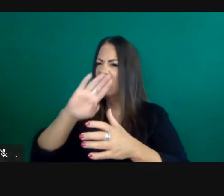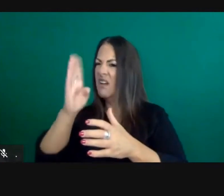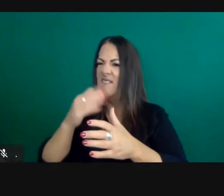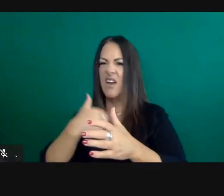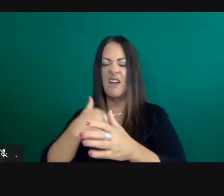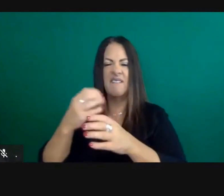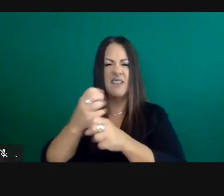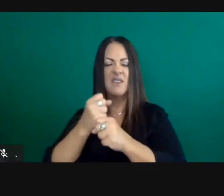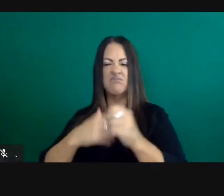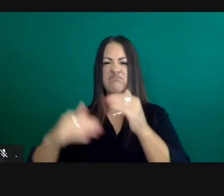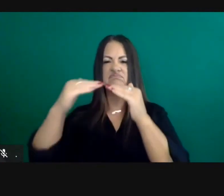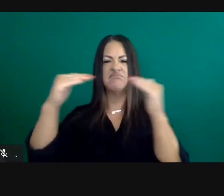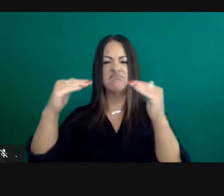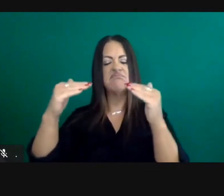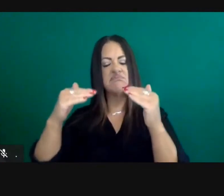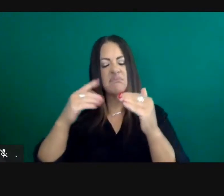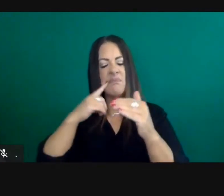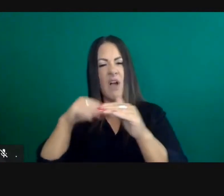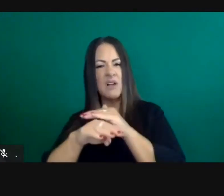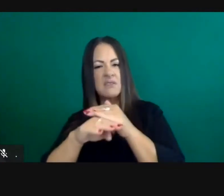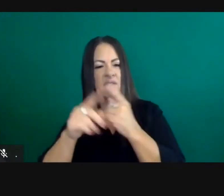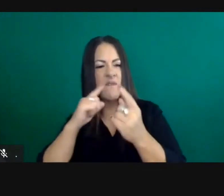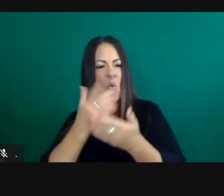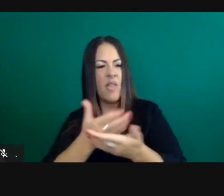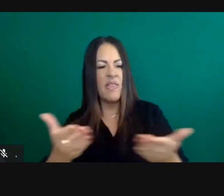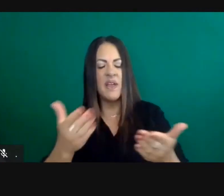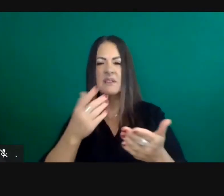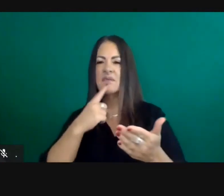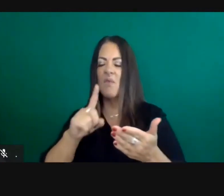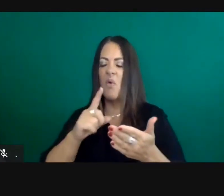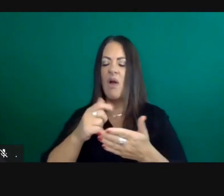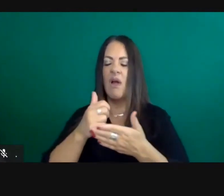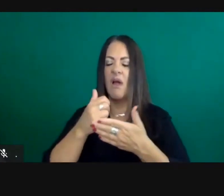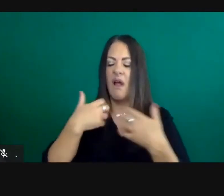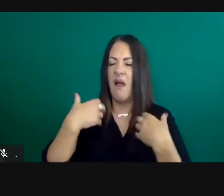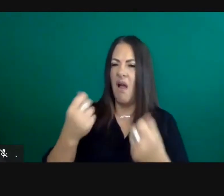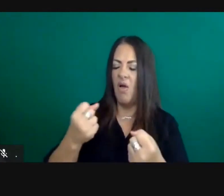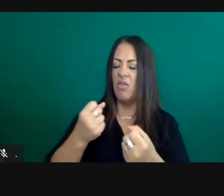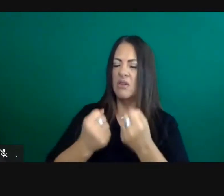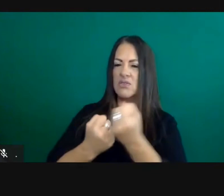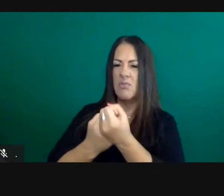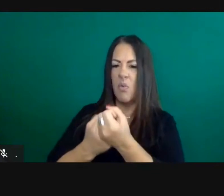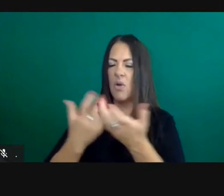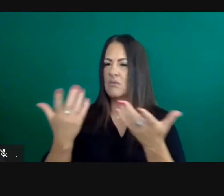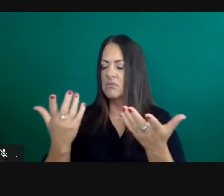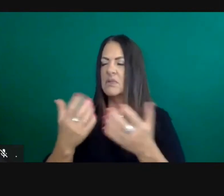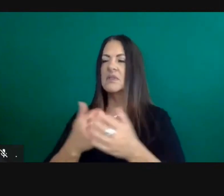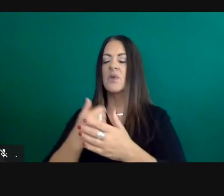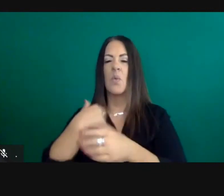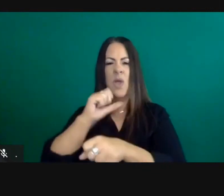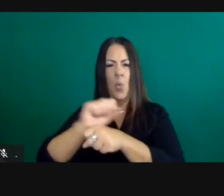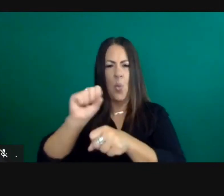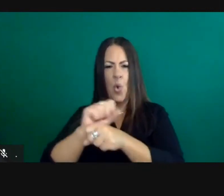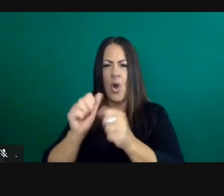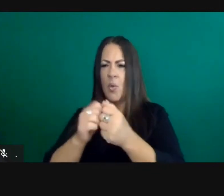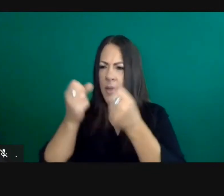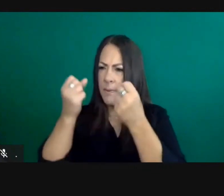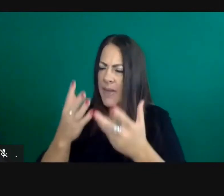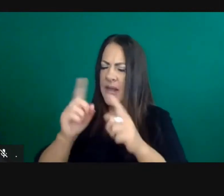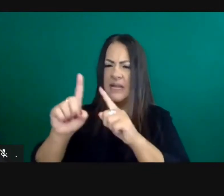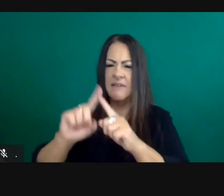So we believe that we're going to find a metric working with those counties that not only can be